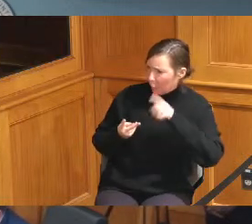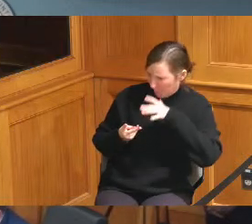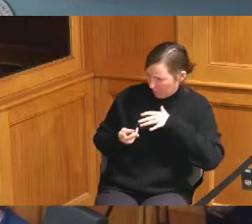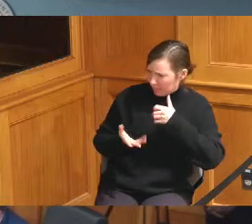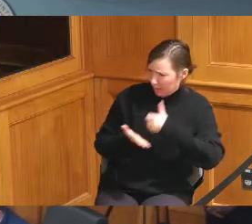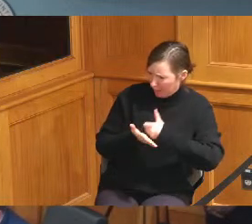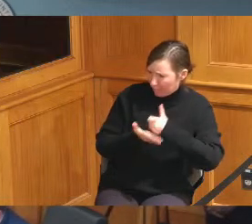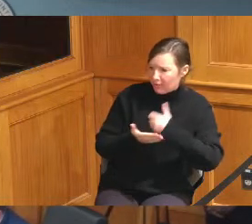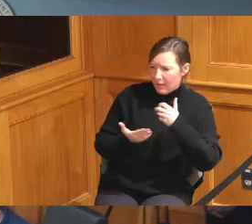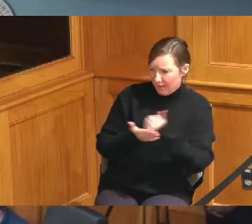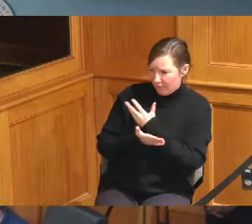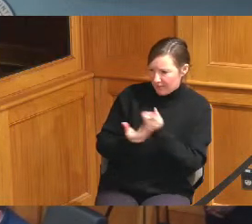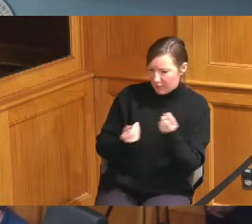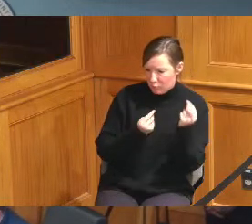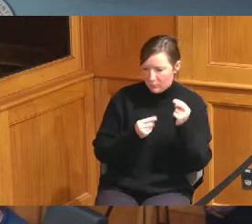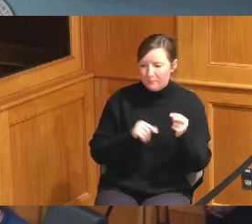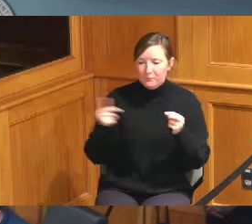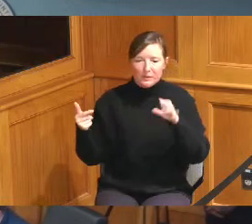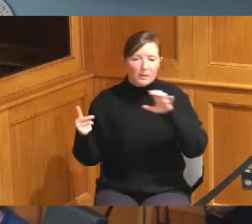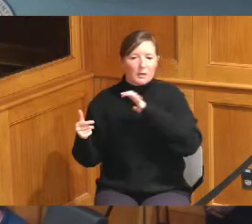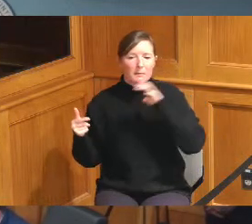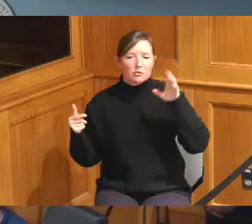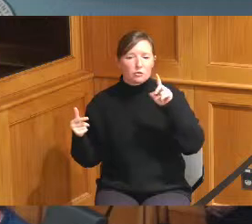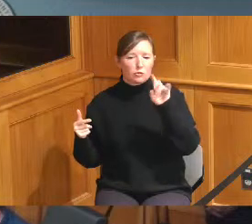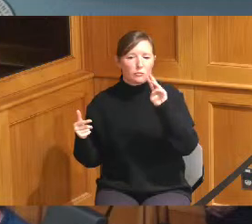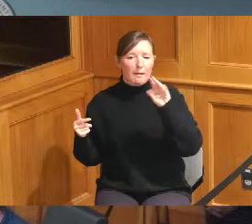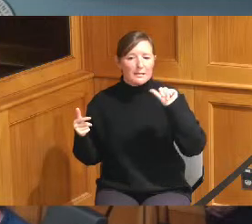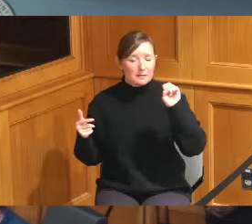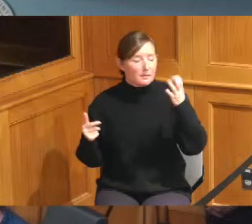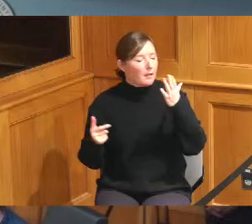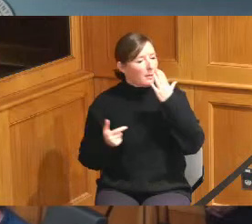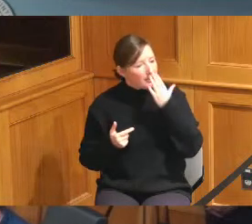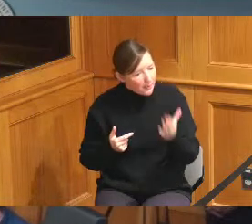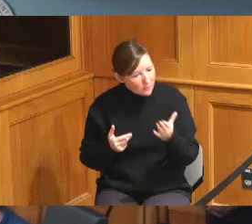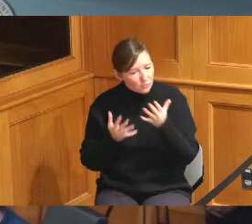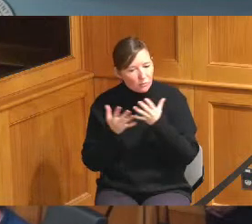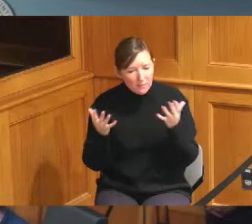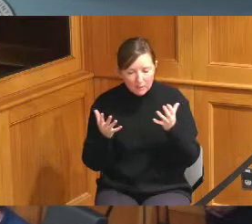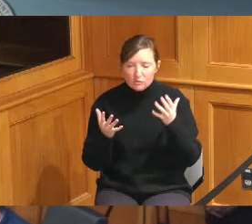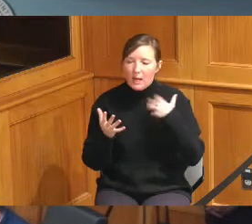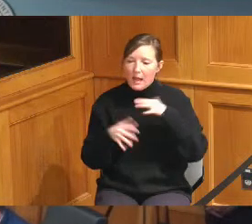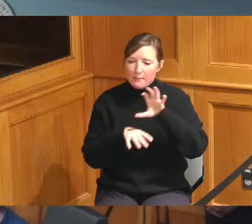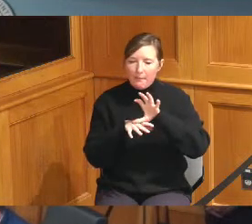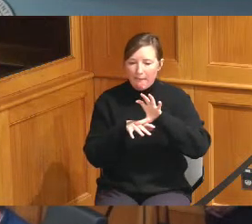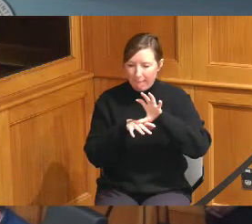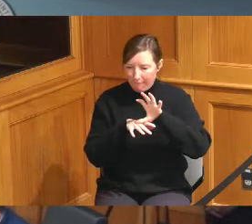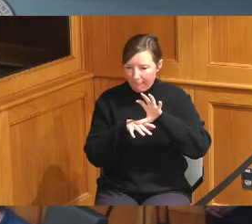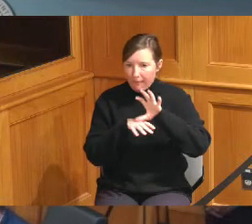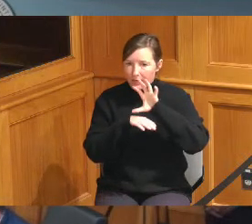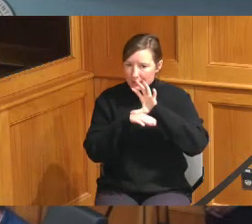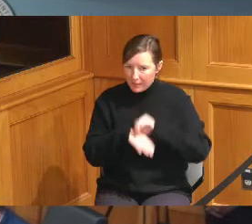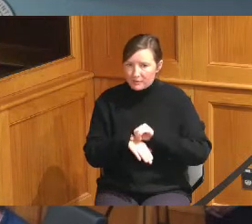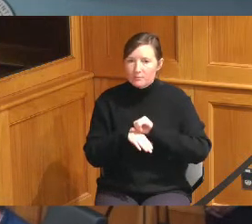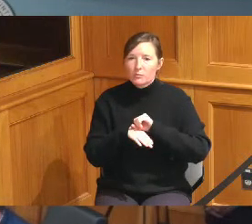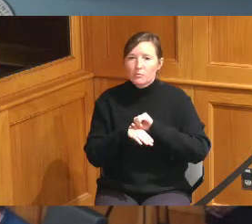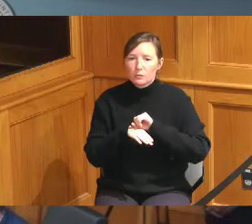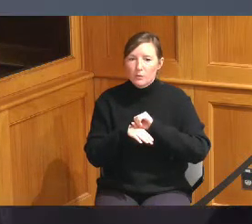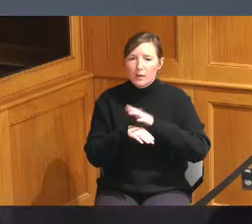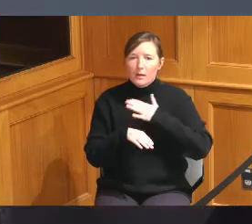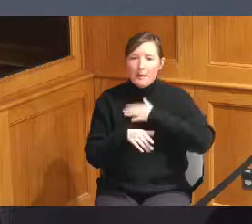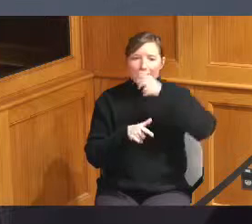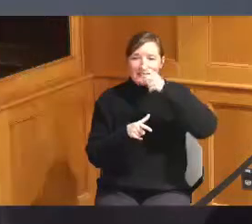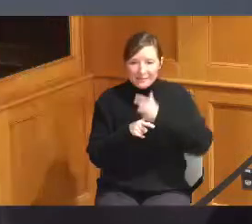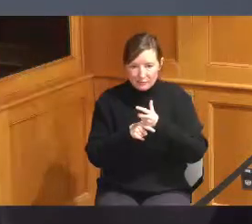do. Commissioner Dumas. Thank you. Thank you so much. I'm accustomed to the pink and green. My sister